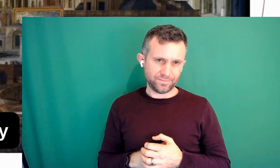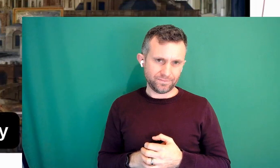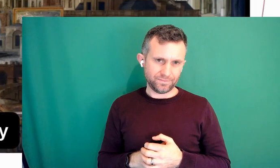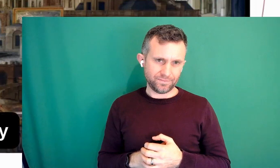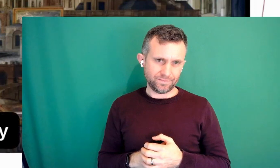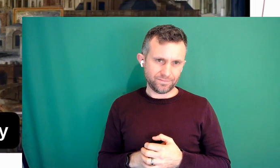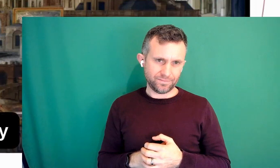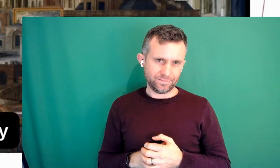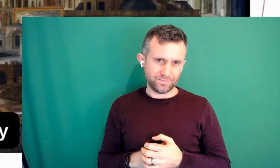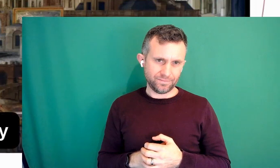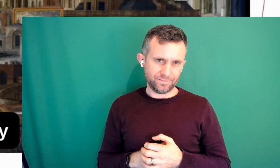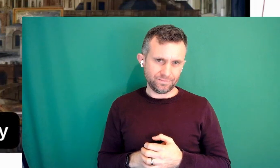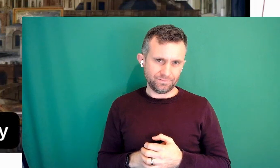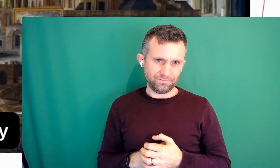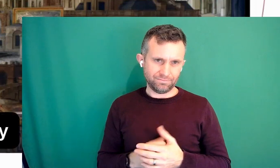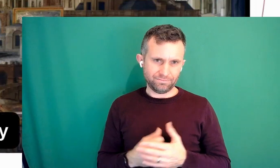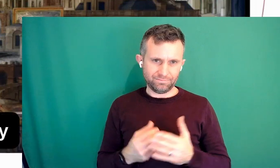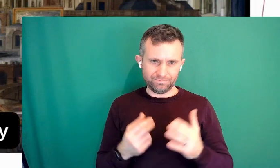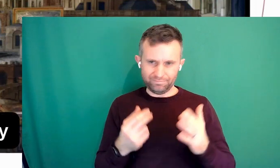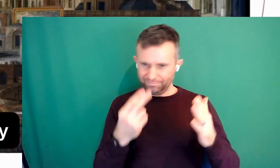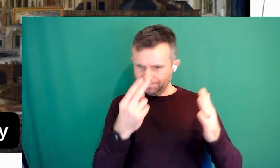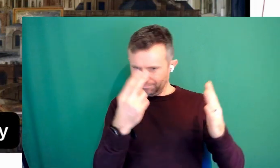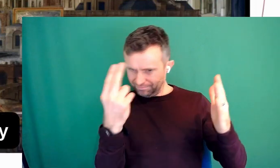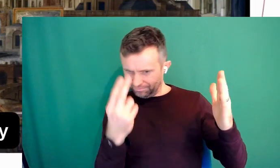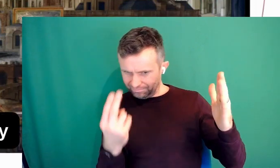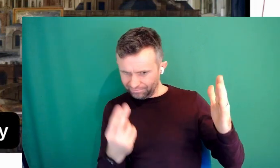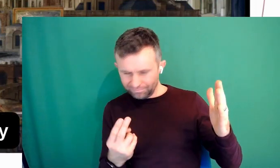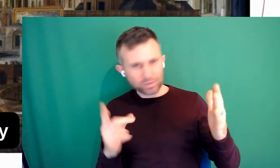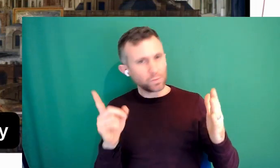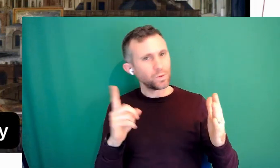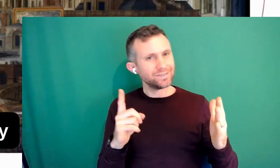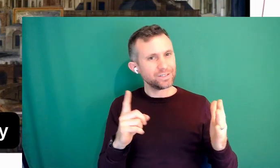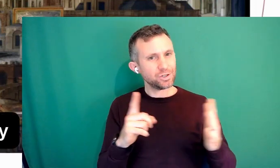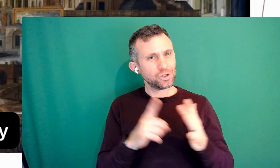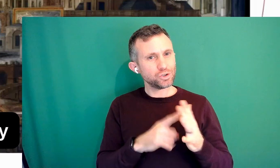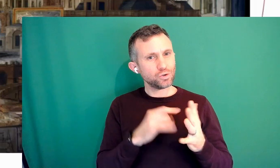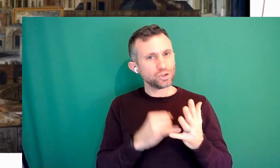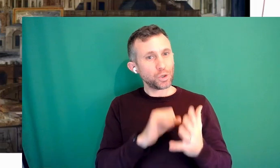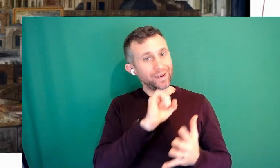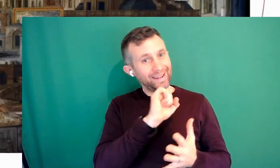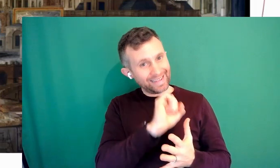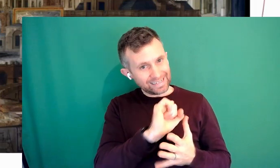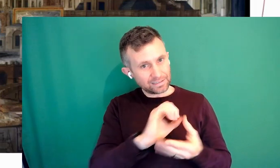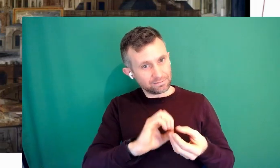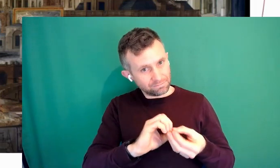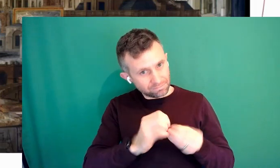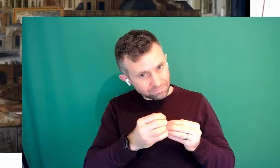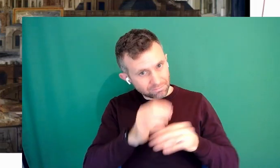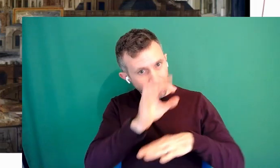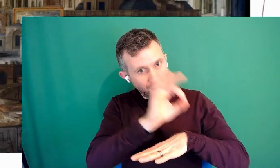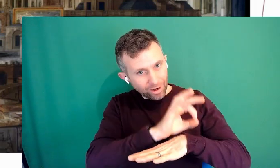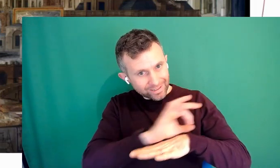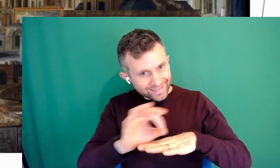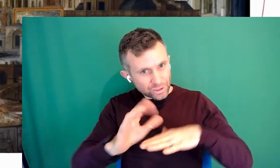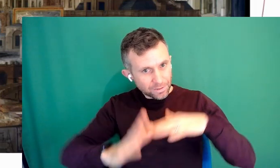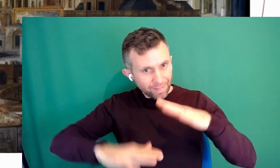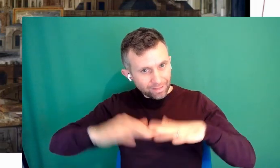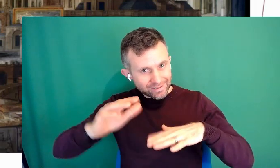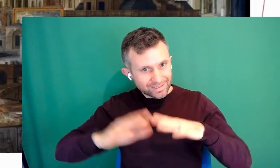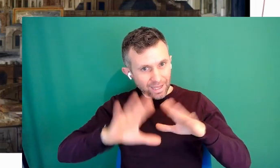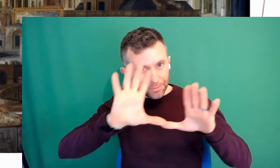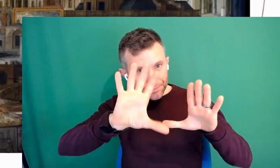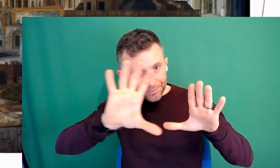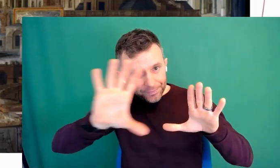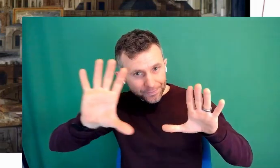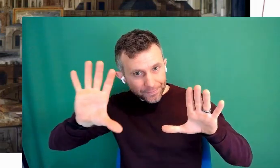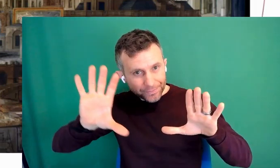Sadly, Soane's bank no longer exists in its entirety, being largely redesigned in the